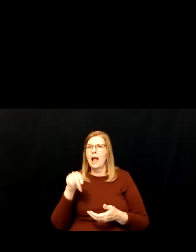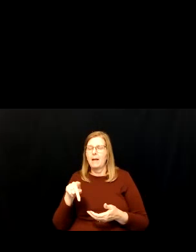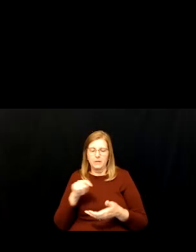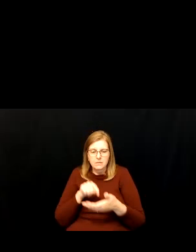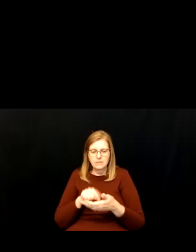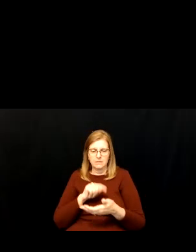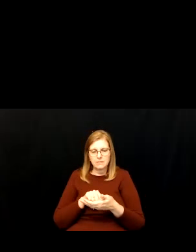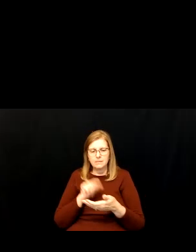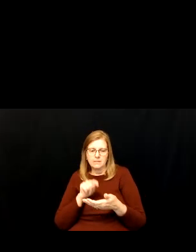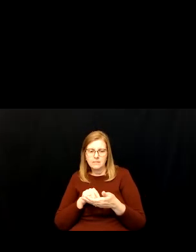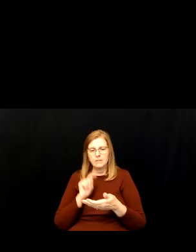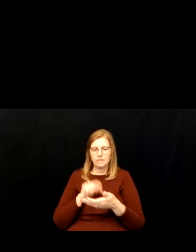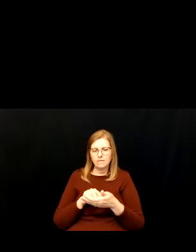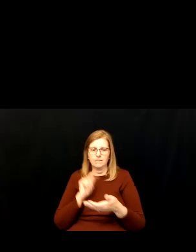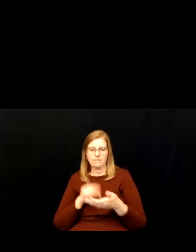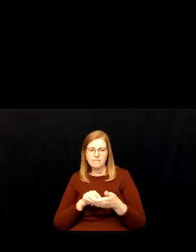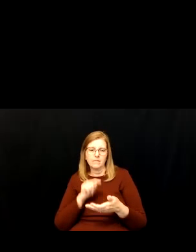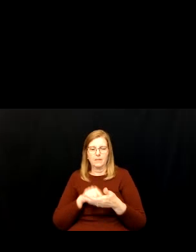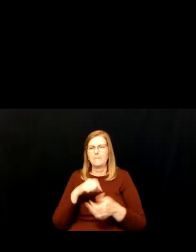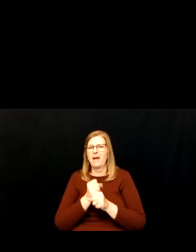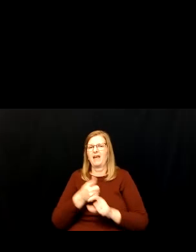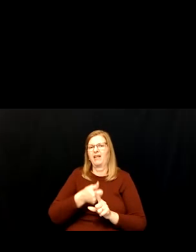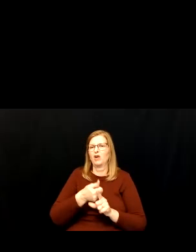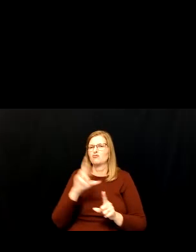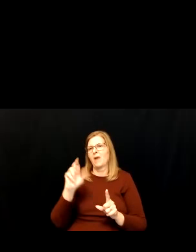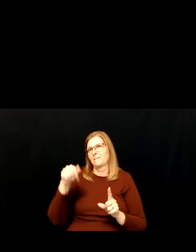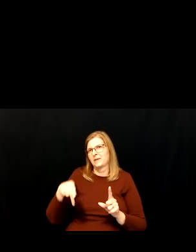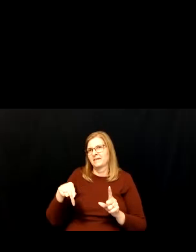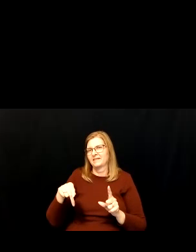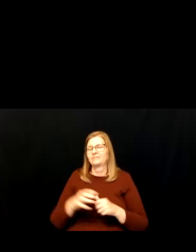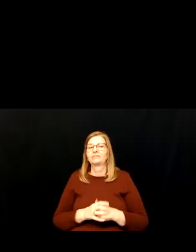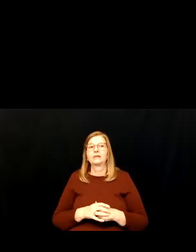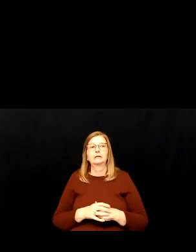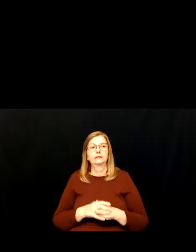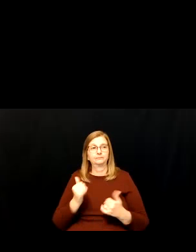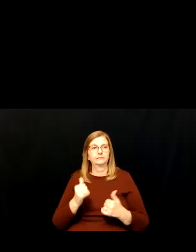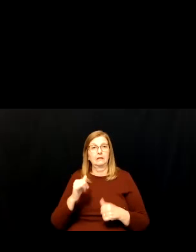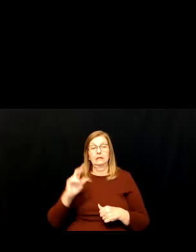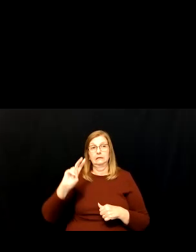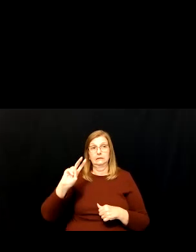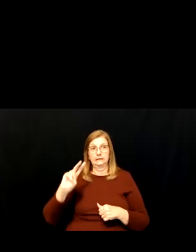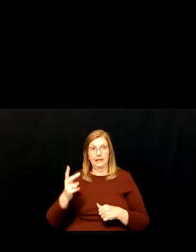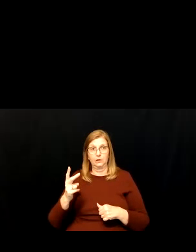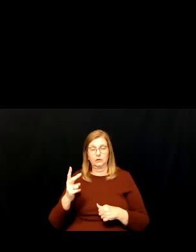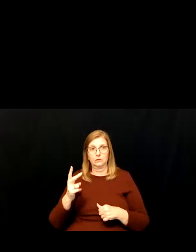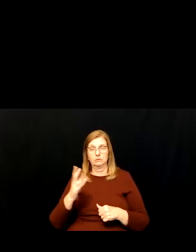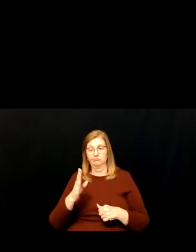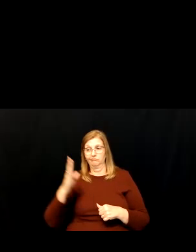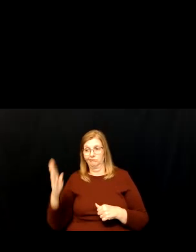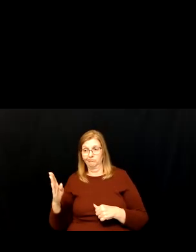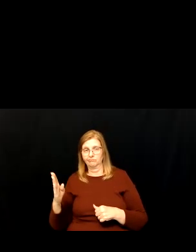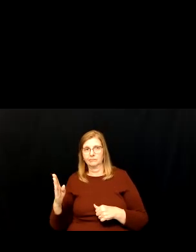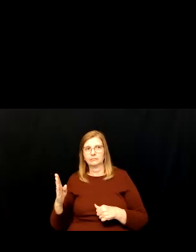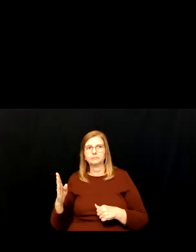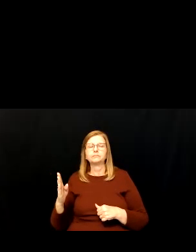button in certain intervals, and he would make it rap for me. The second one that you see to the right of the